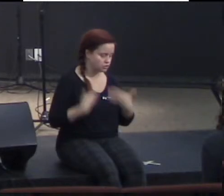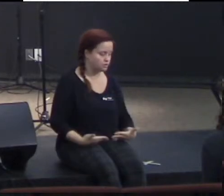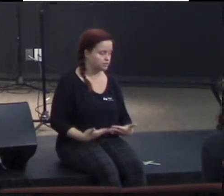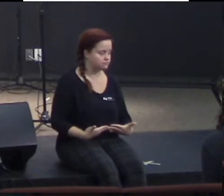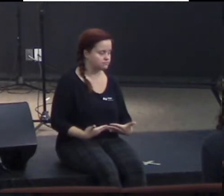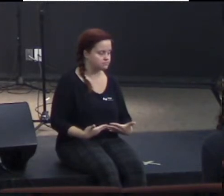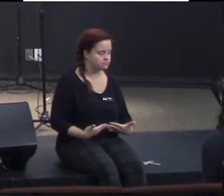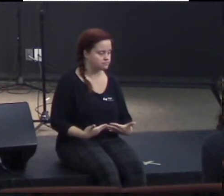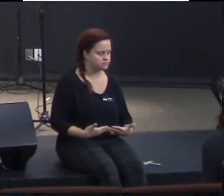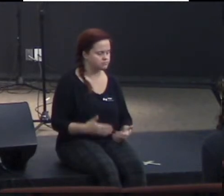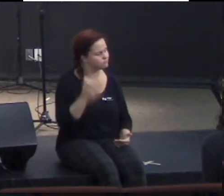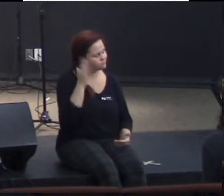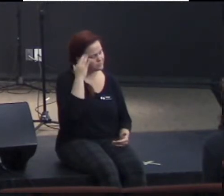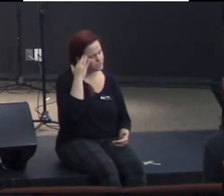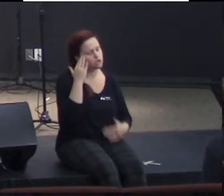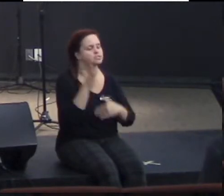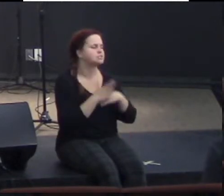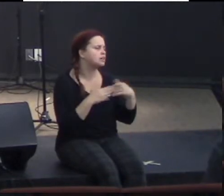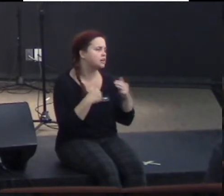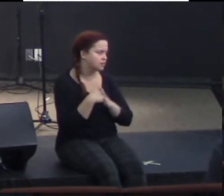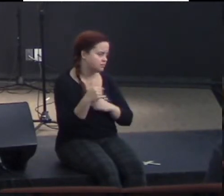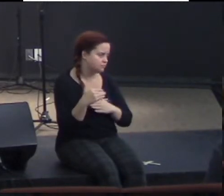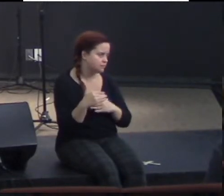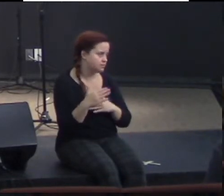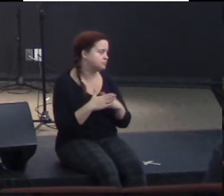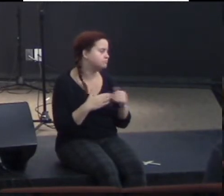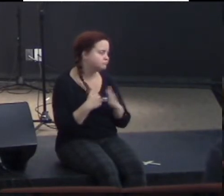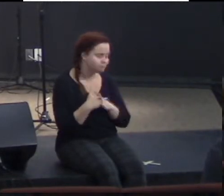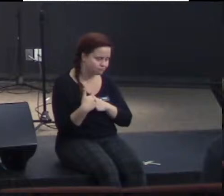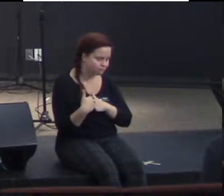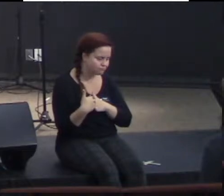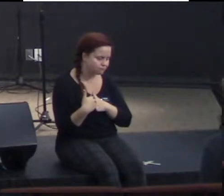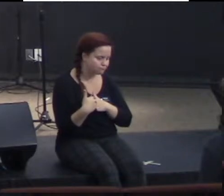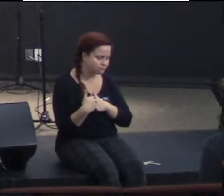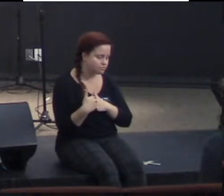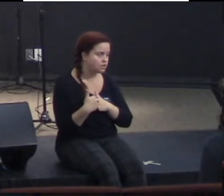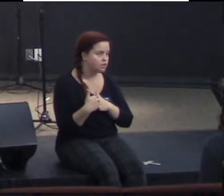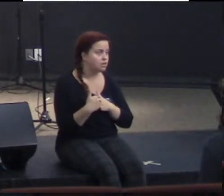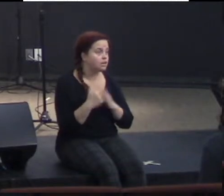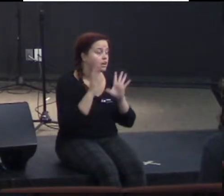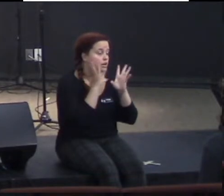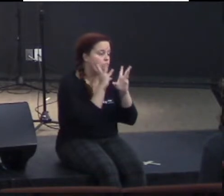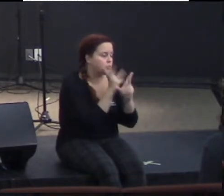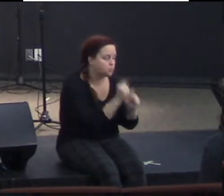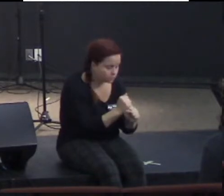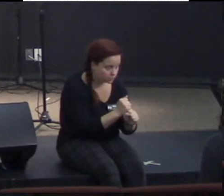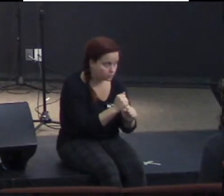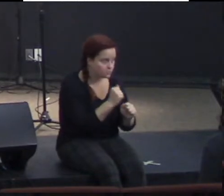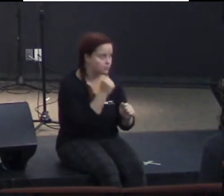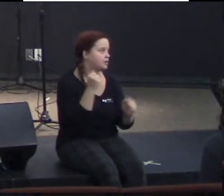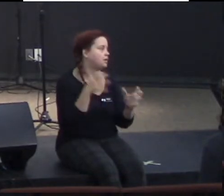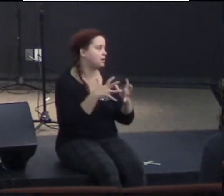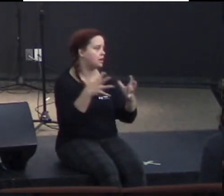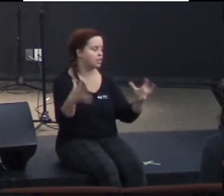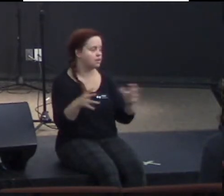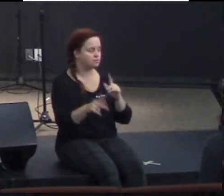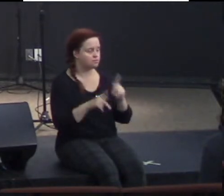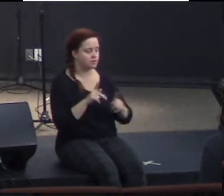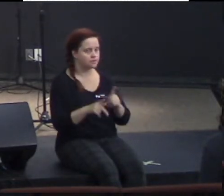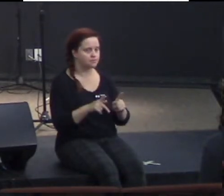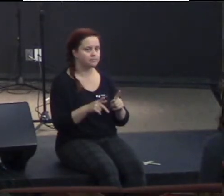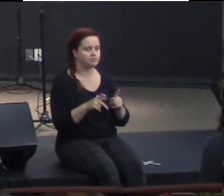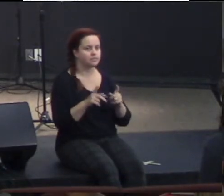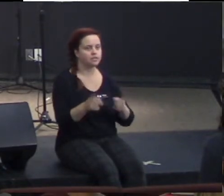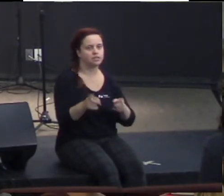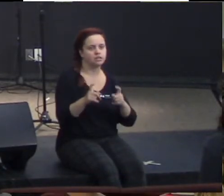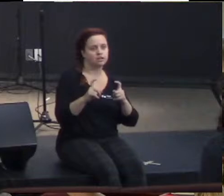You know, it's cozy. It's comfortable. It draws a lot of consumers. It gives you kind